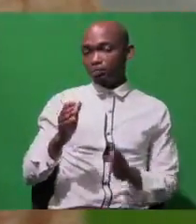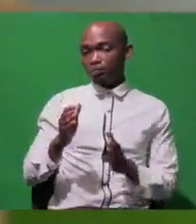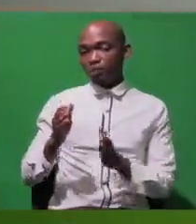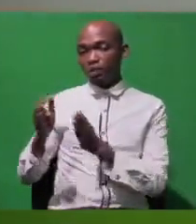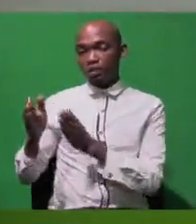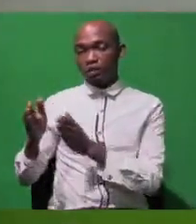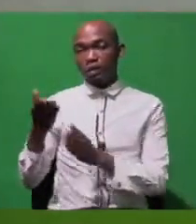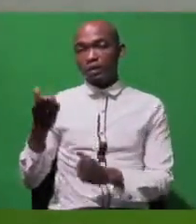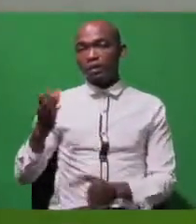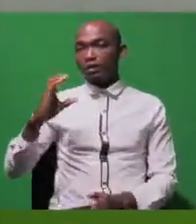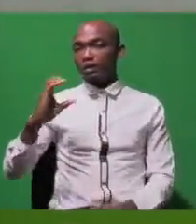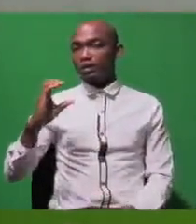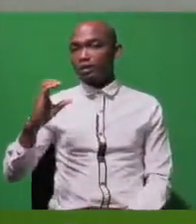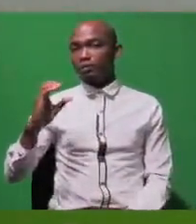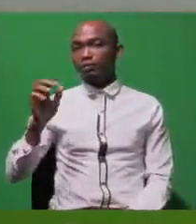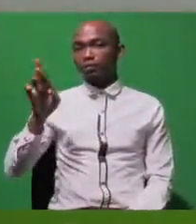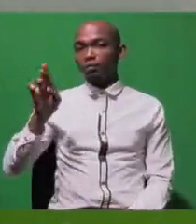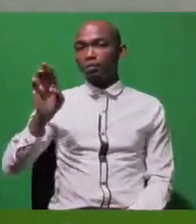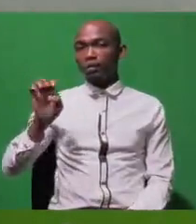side.